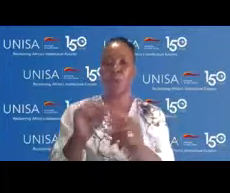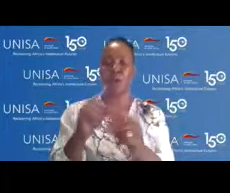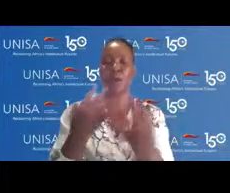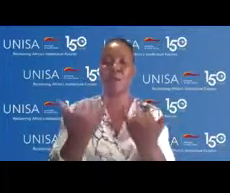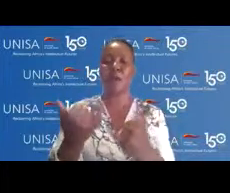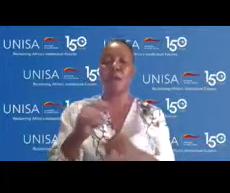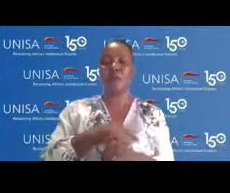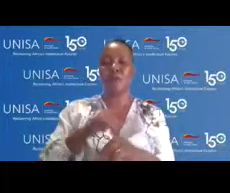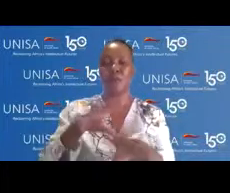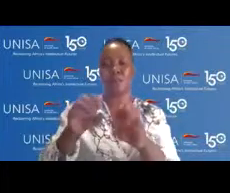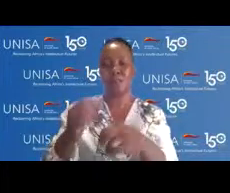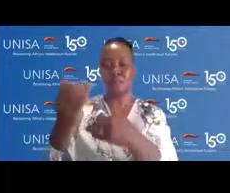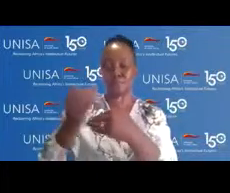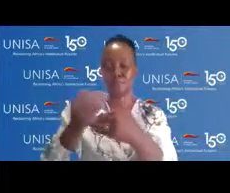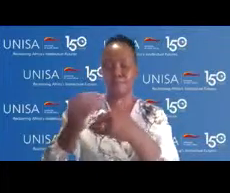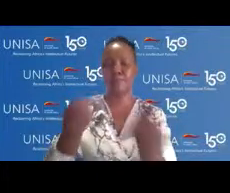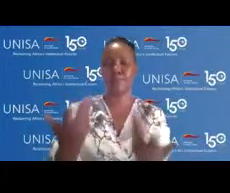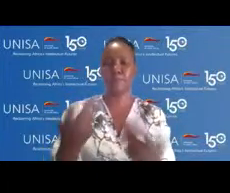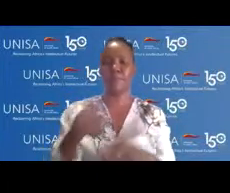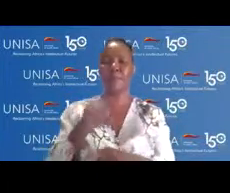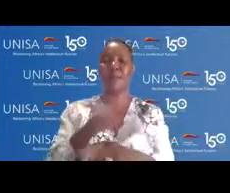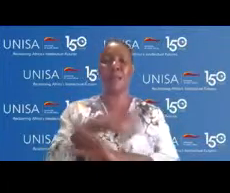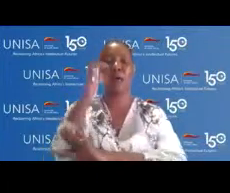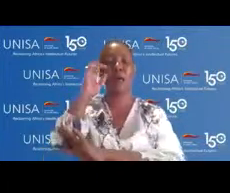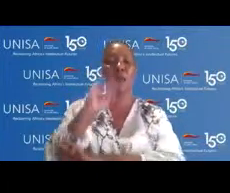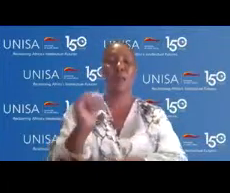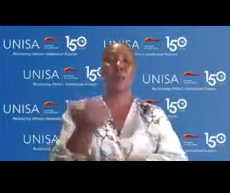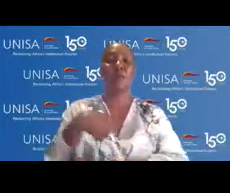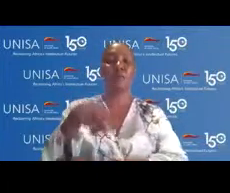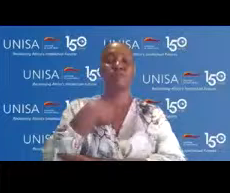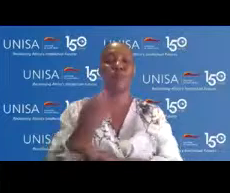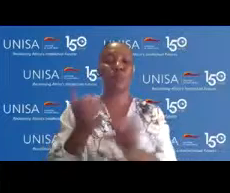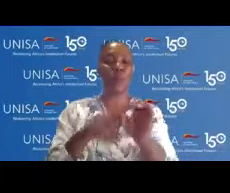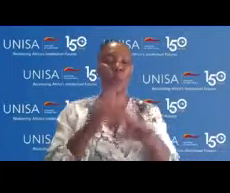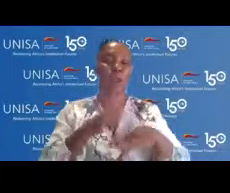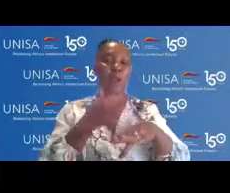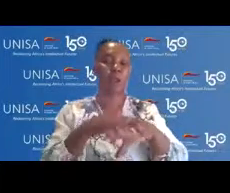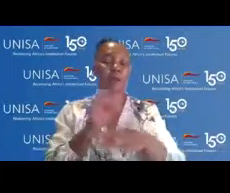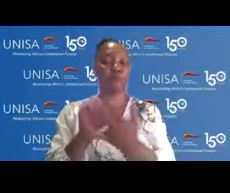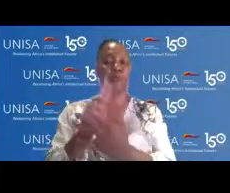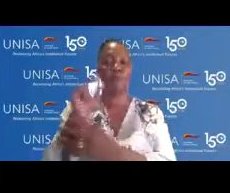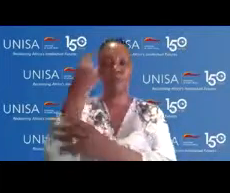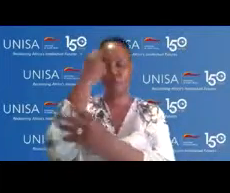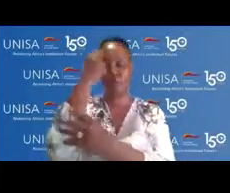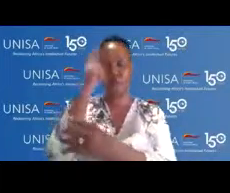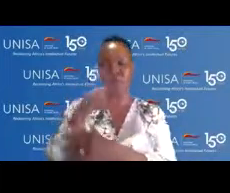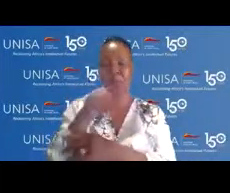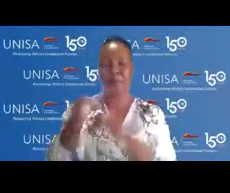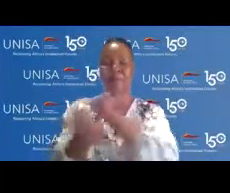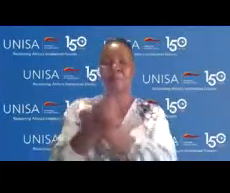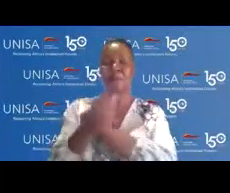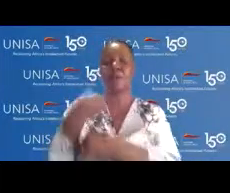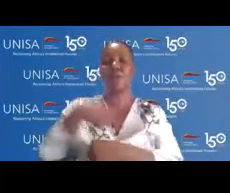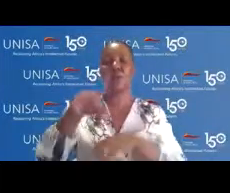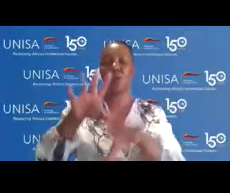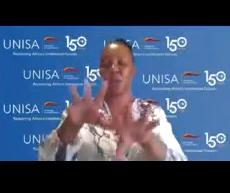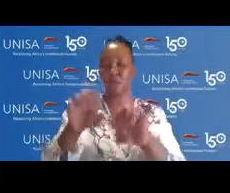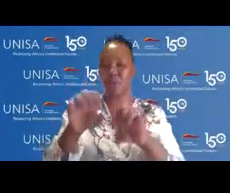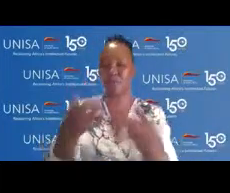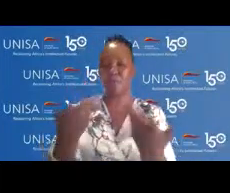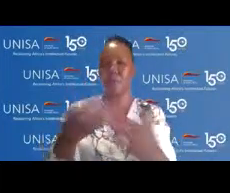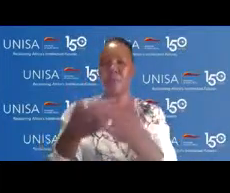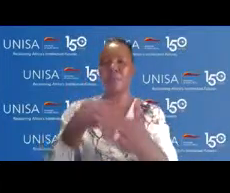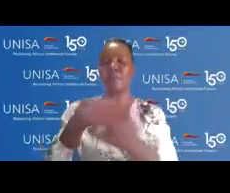up. So just to remind everyone who might have joined late, 12 o'clock, there is a session for exams, but we've also shared with